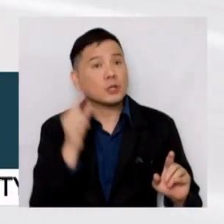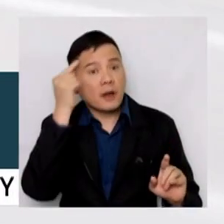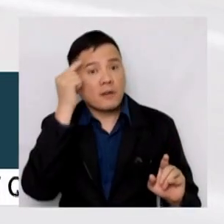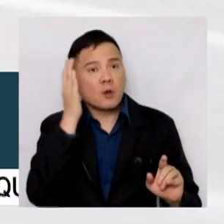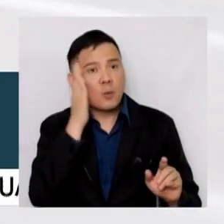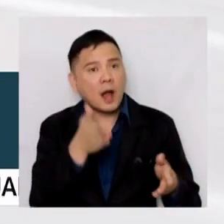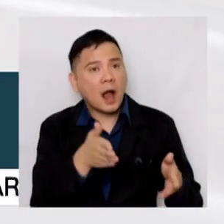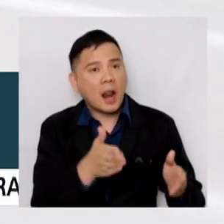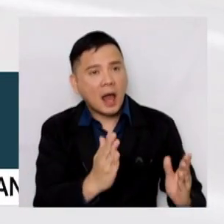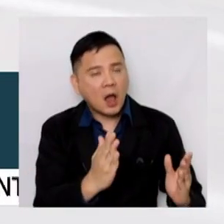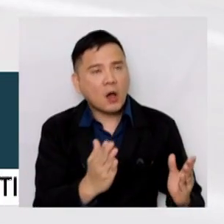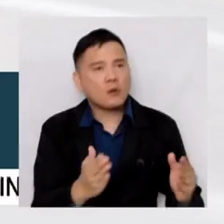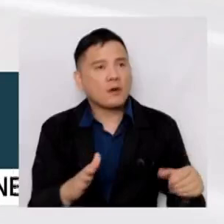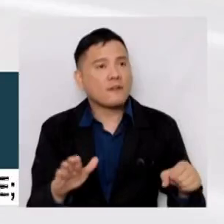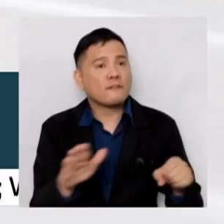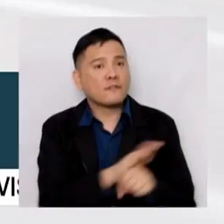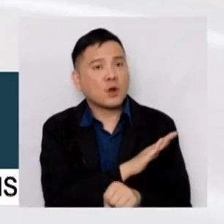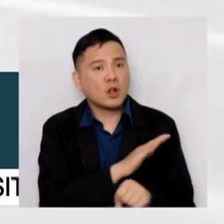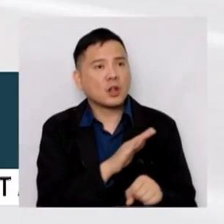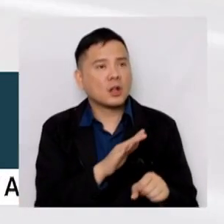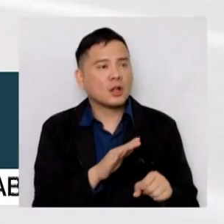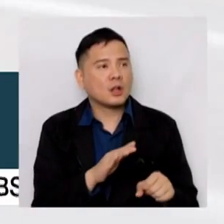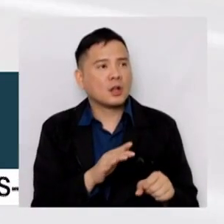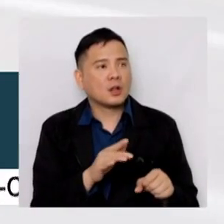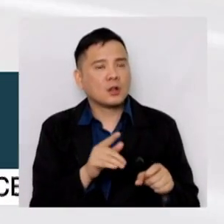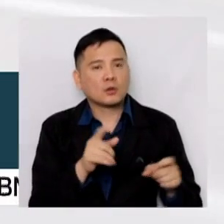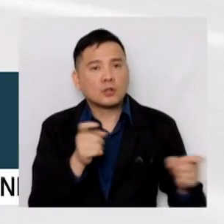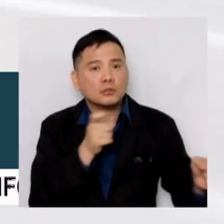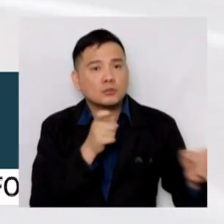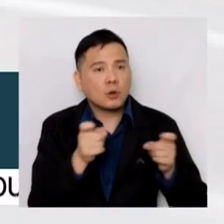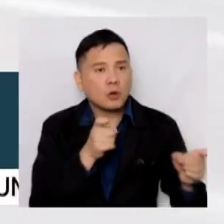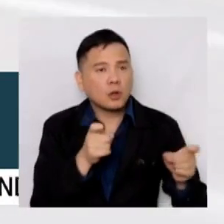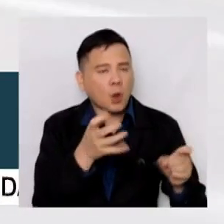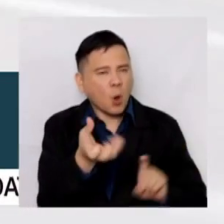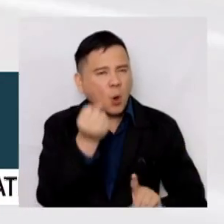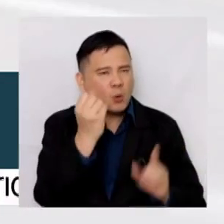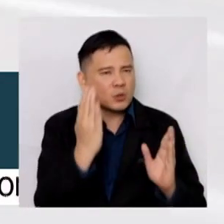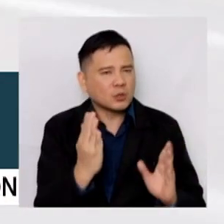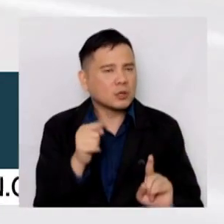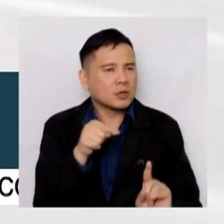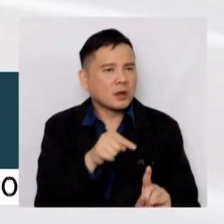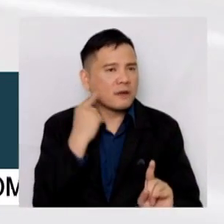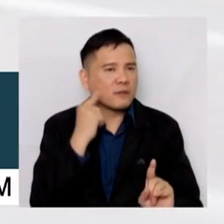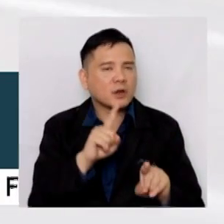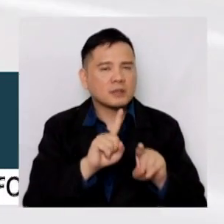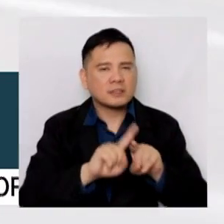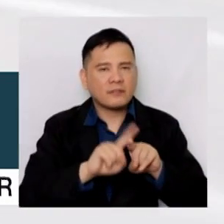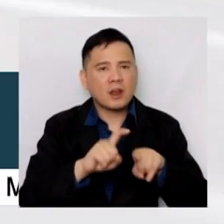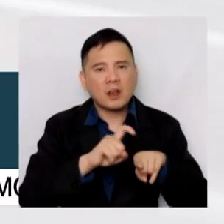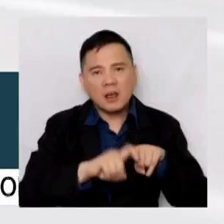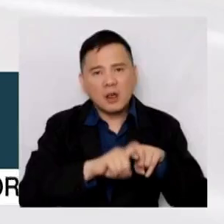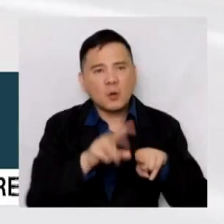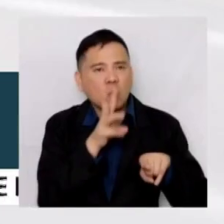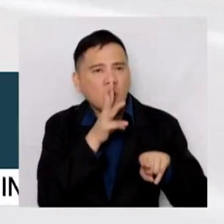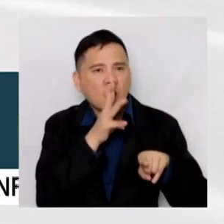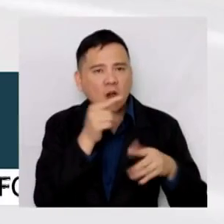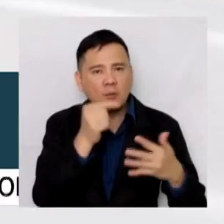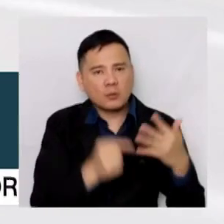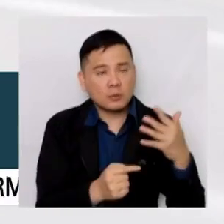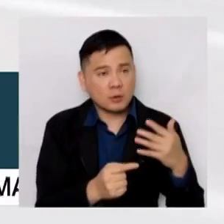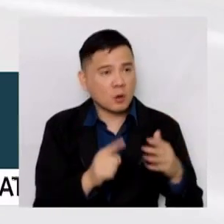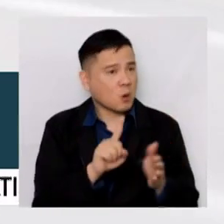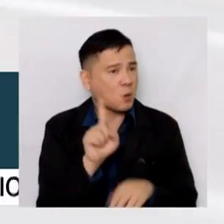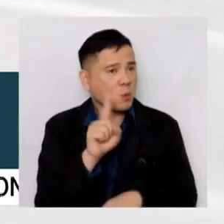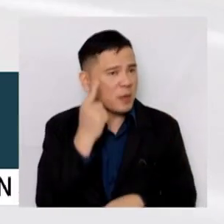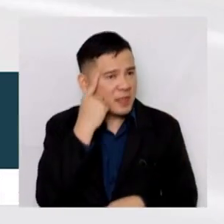full ownership of certain utilities that are not considered public utilities. What do you think about that? Well,